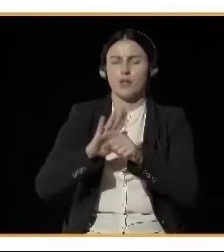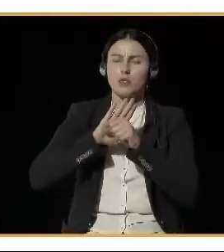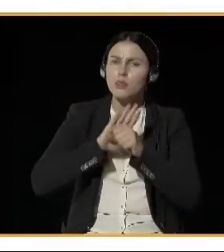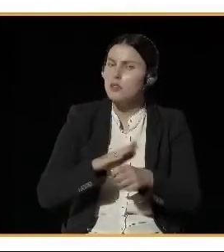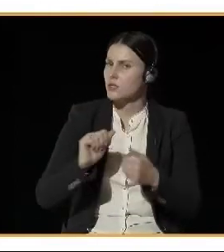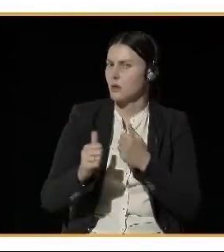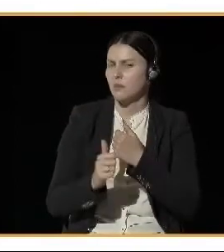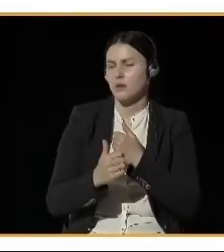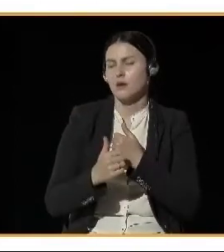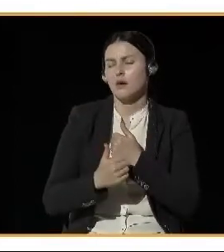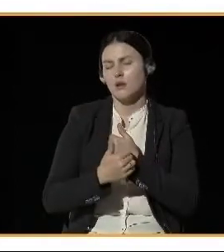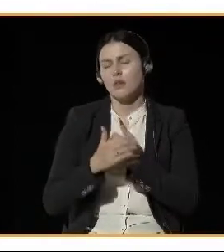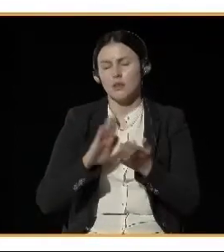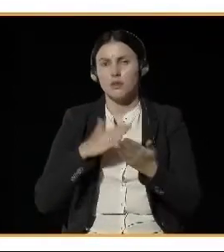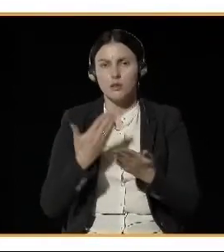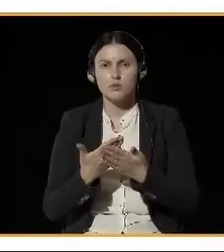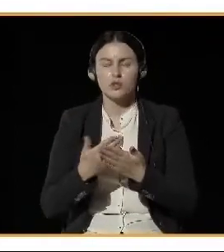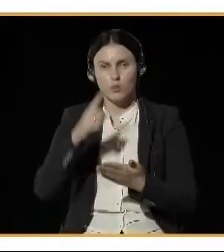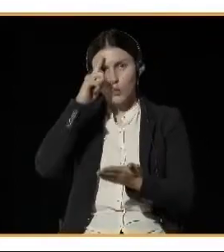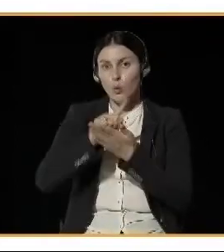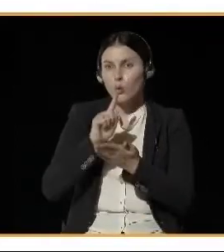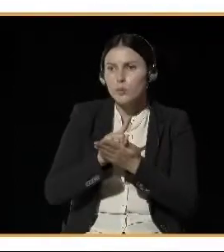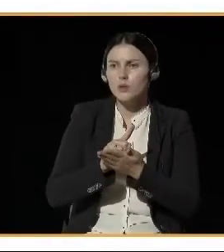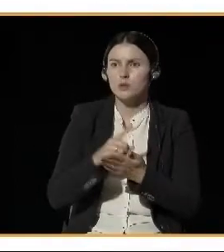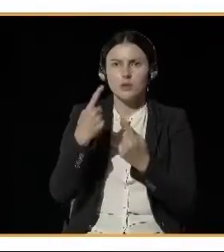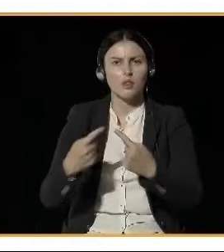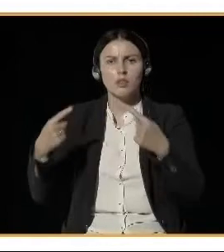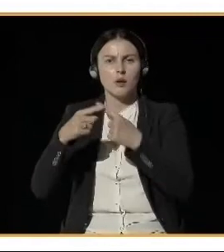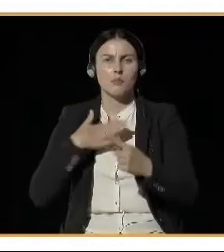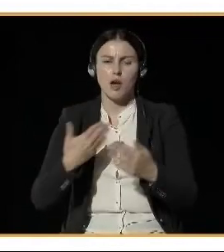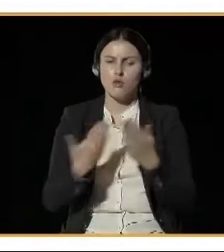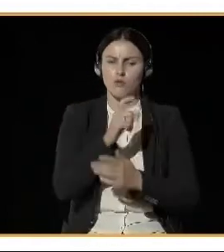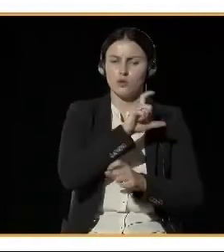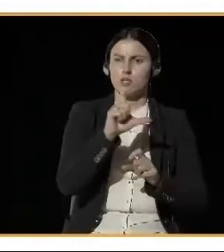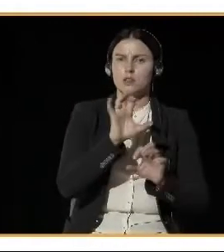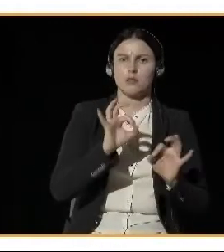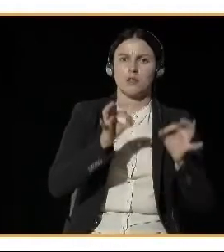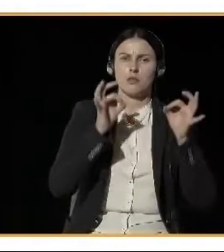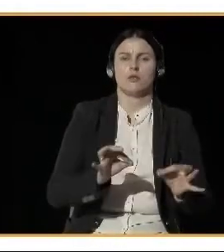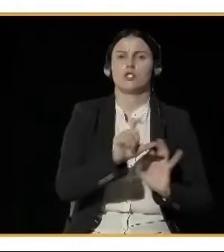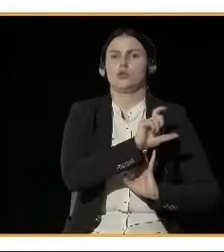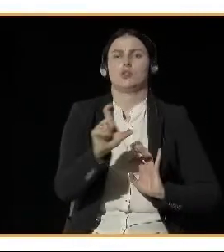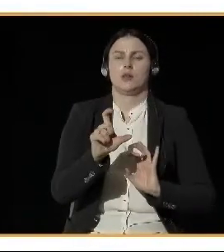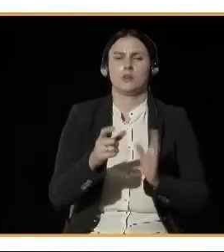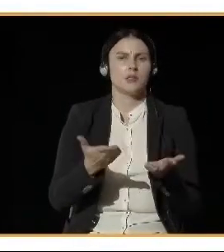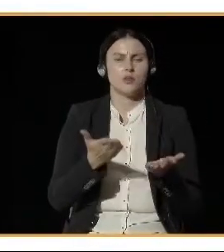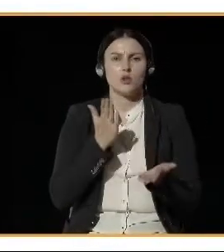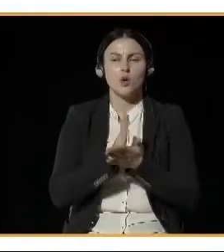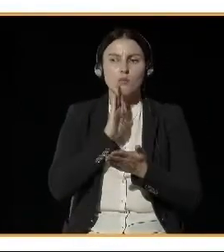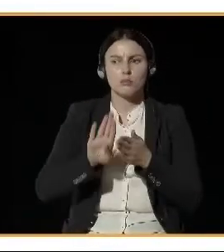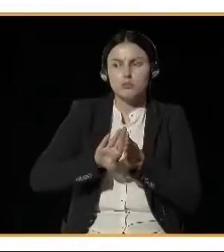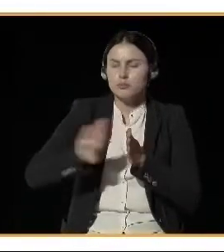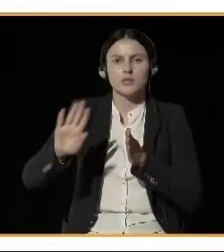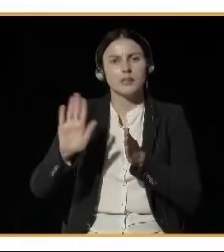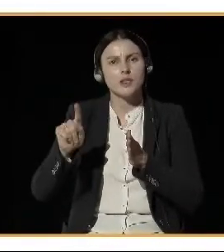are also many pull factors that pull older workers into early retirement, such